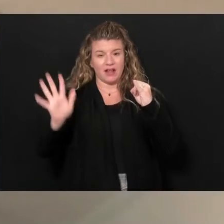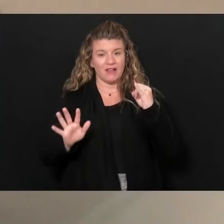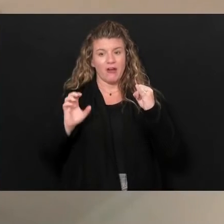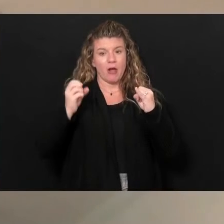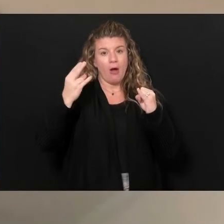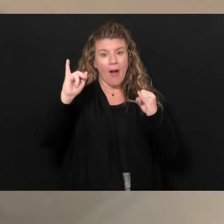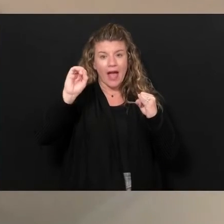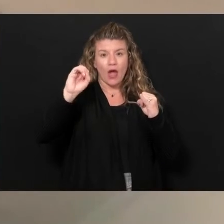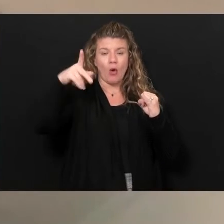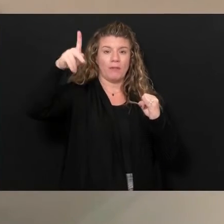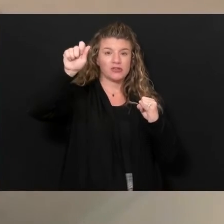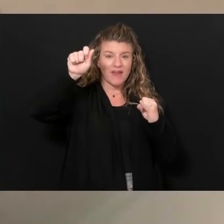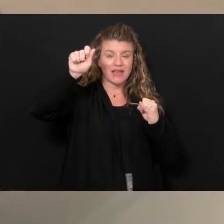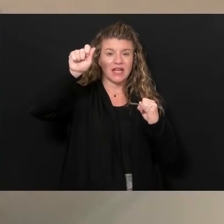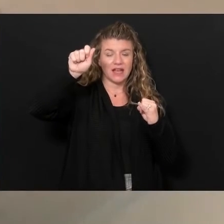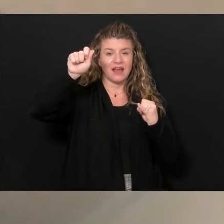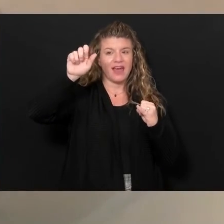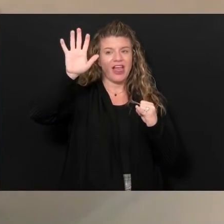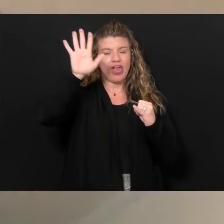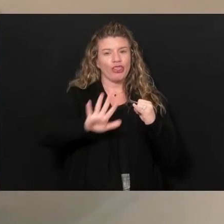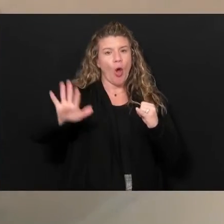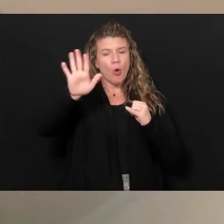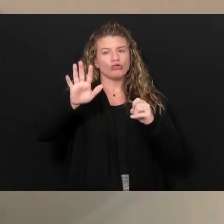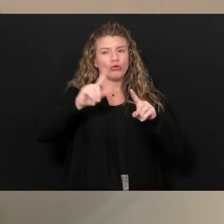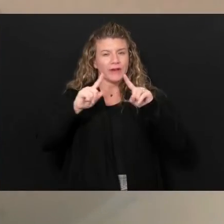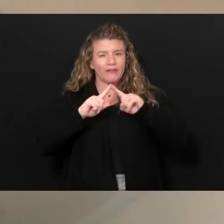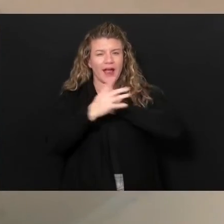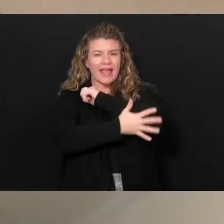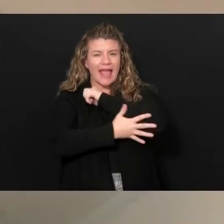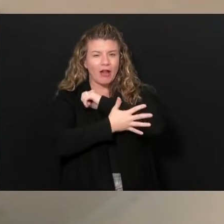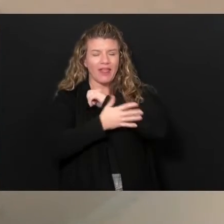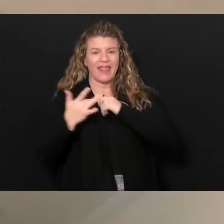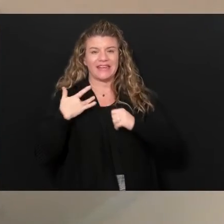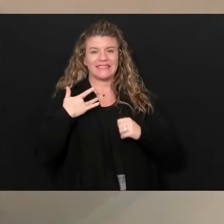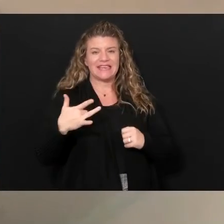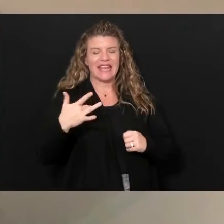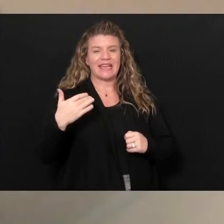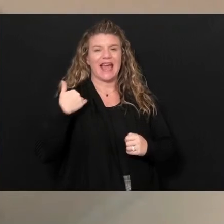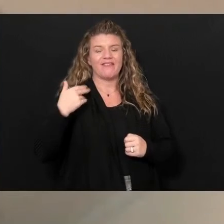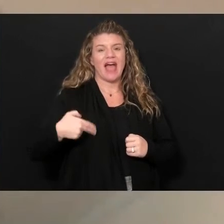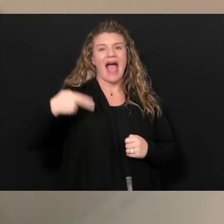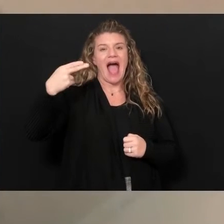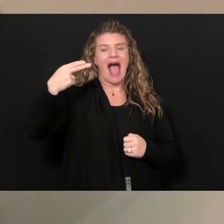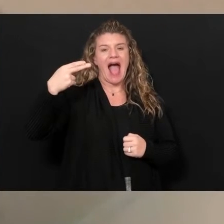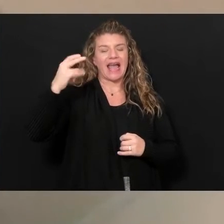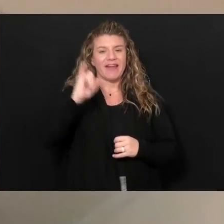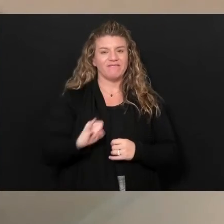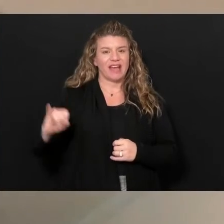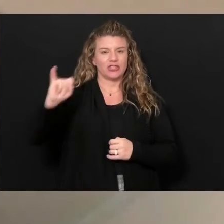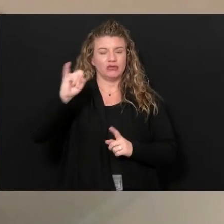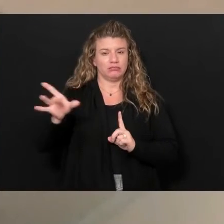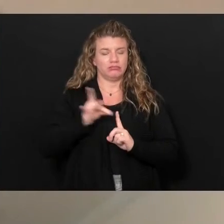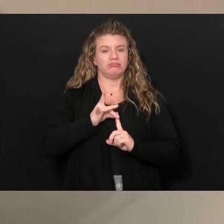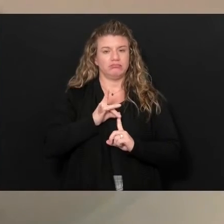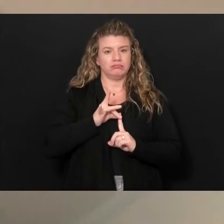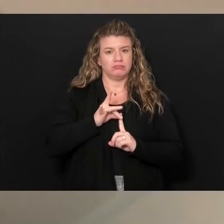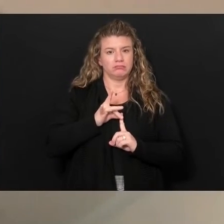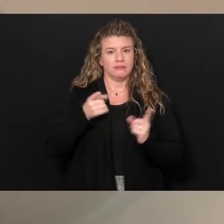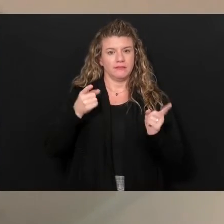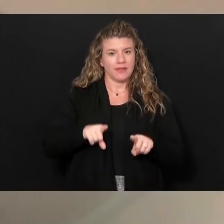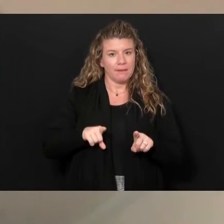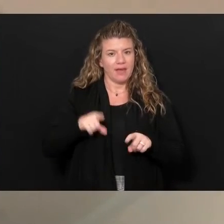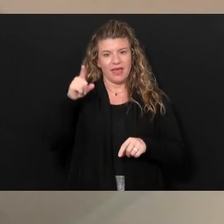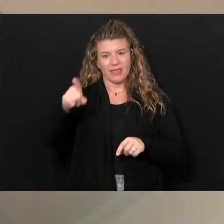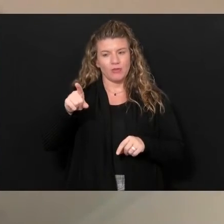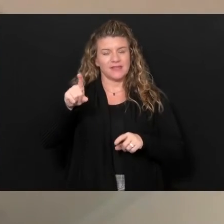and Pennsylvania, then those are counties that tend to have the highest infection rates and tend to